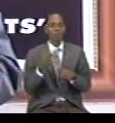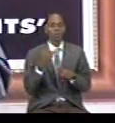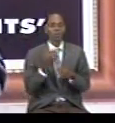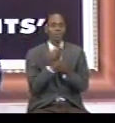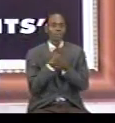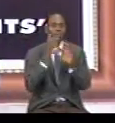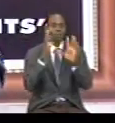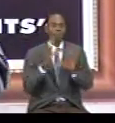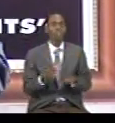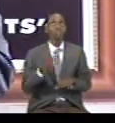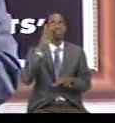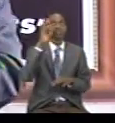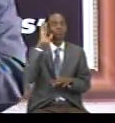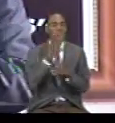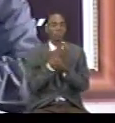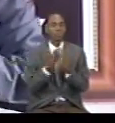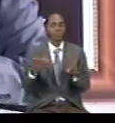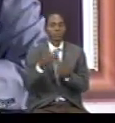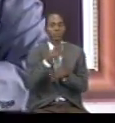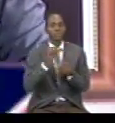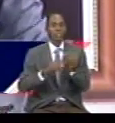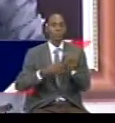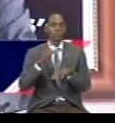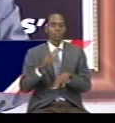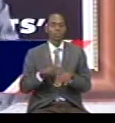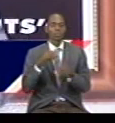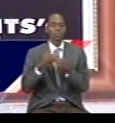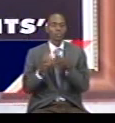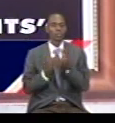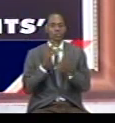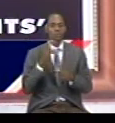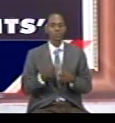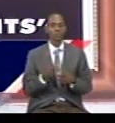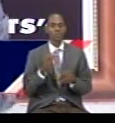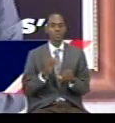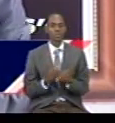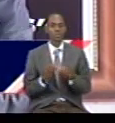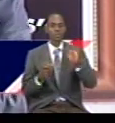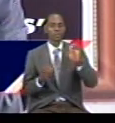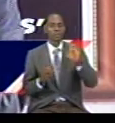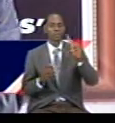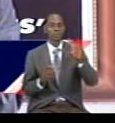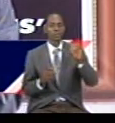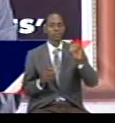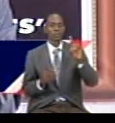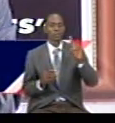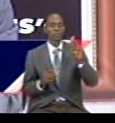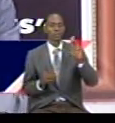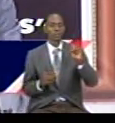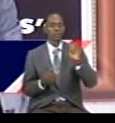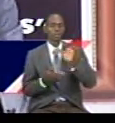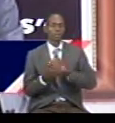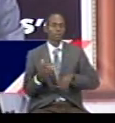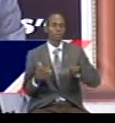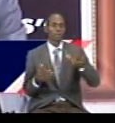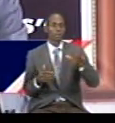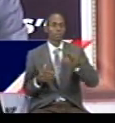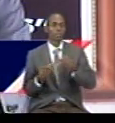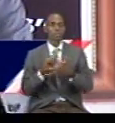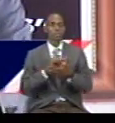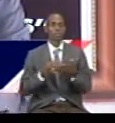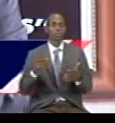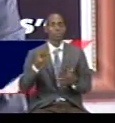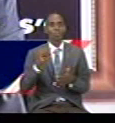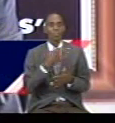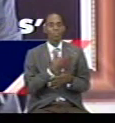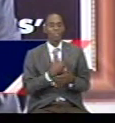in Jesus' name. Look at this. Look at this. Exodus chapter 33. And I'm reading from verse 11. And the Lord